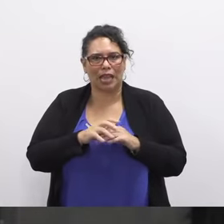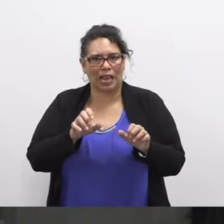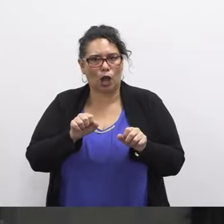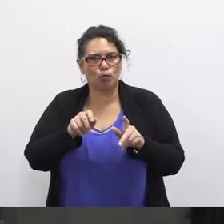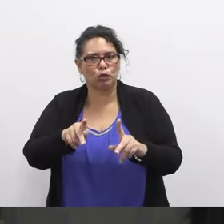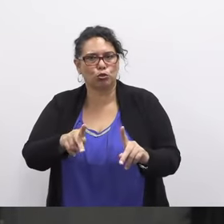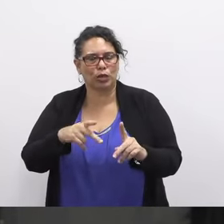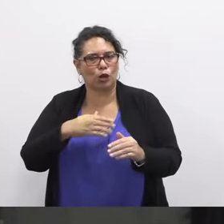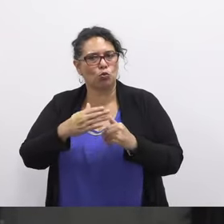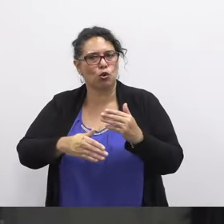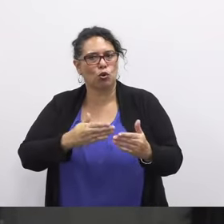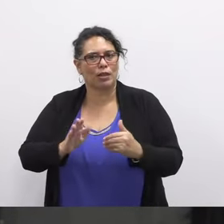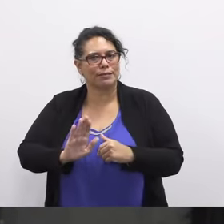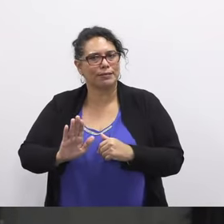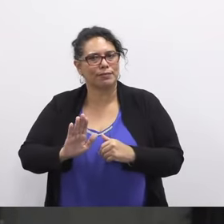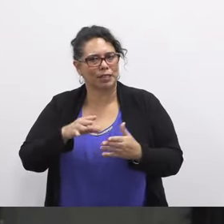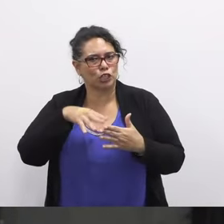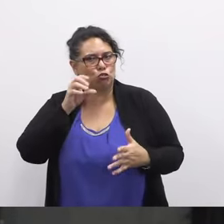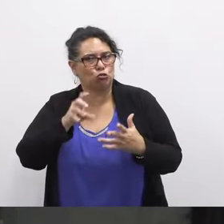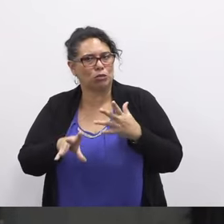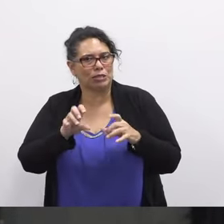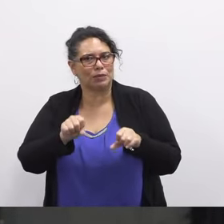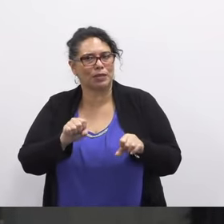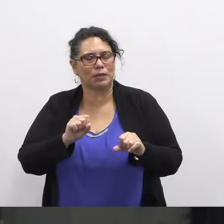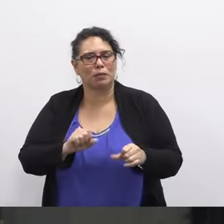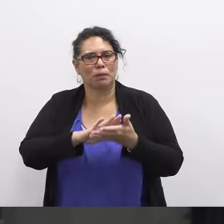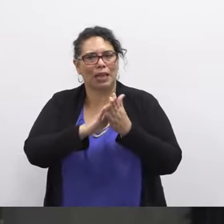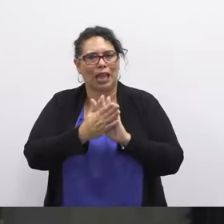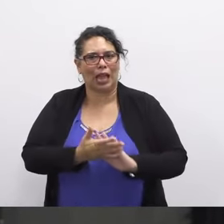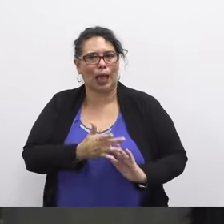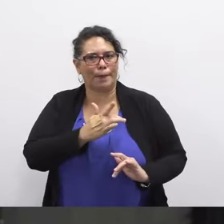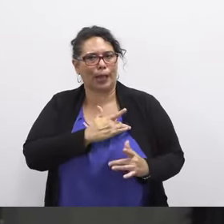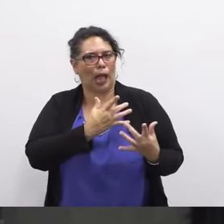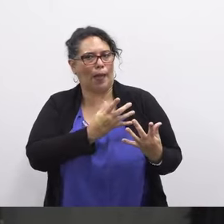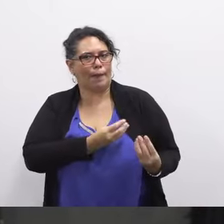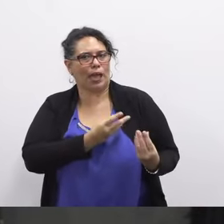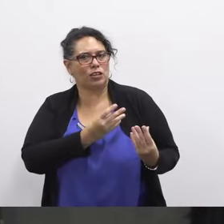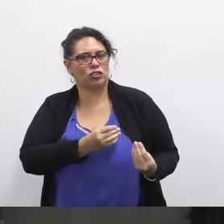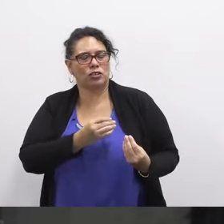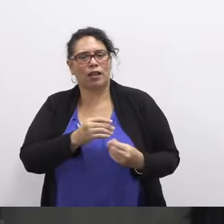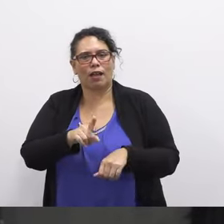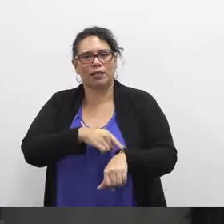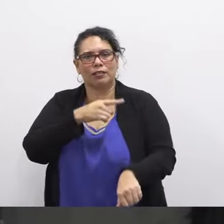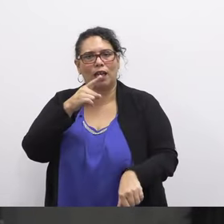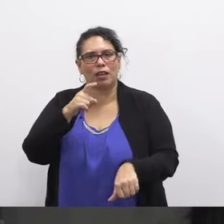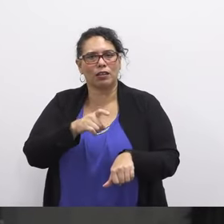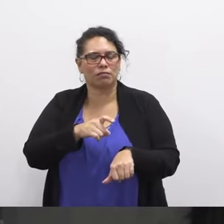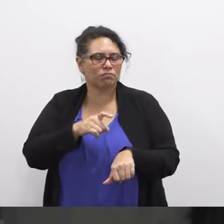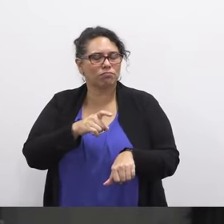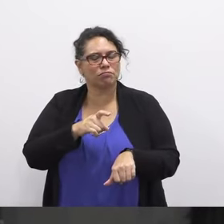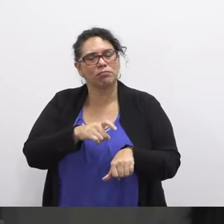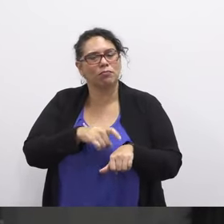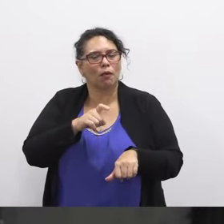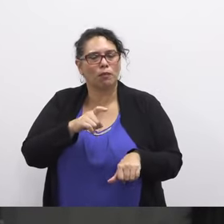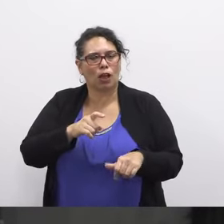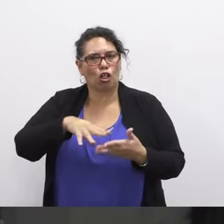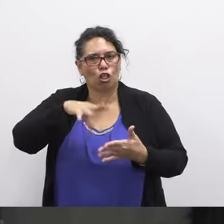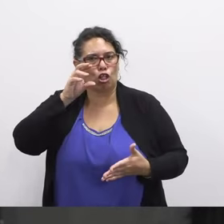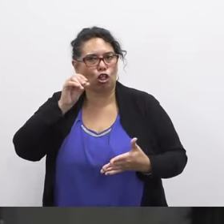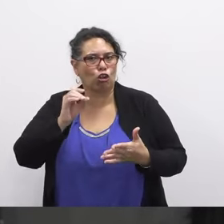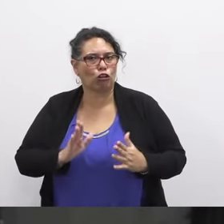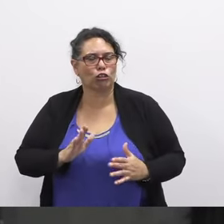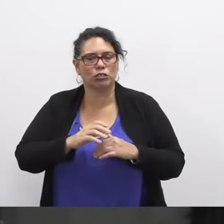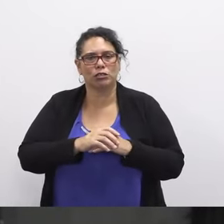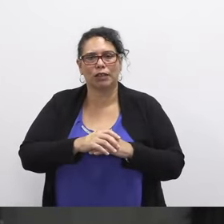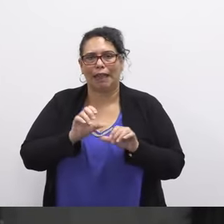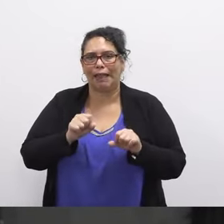progress in their ability to become compassionate, lifelong learners capable of achieving their personal